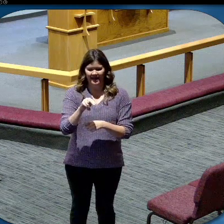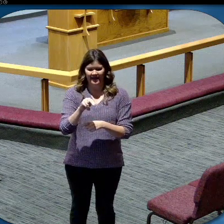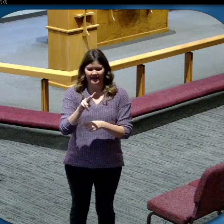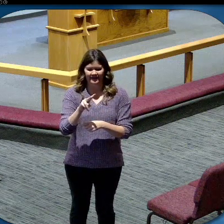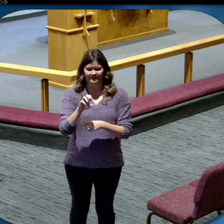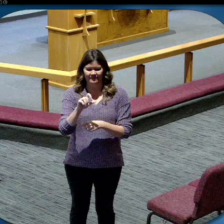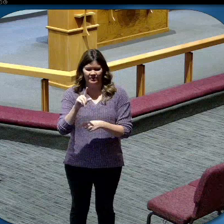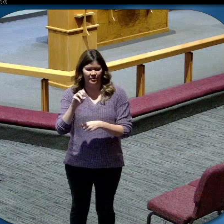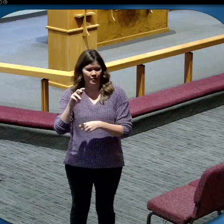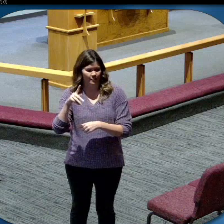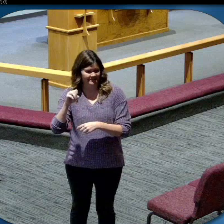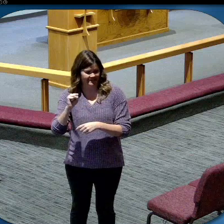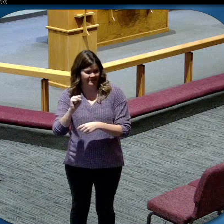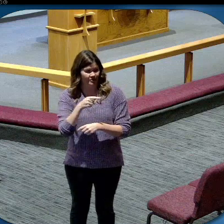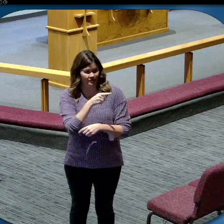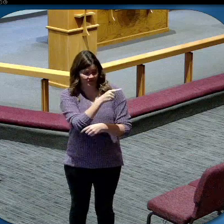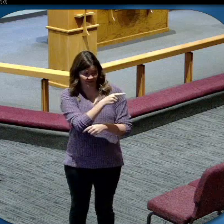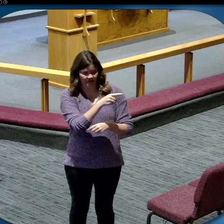those up yet.